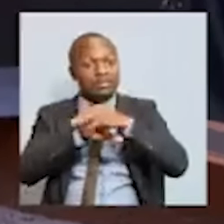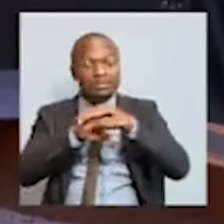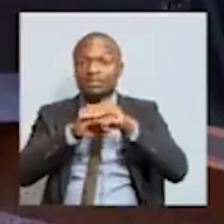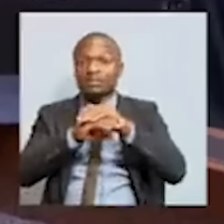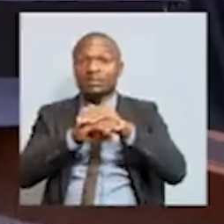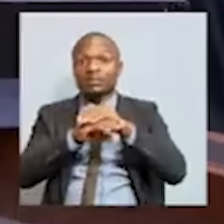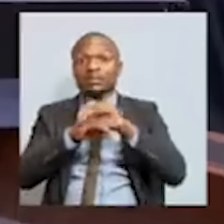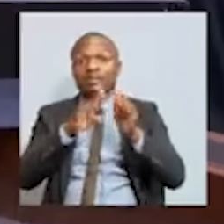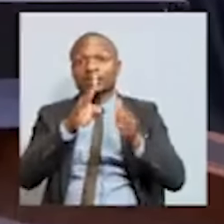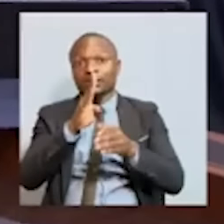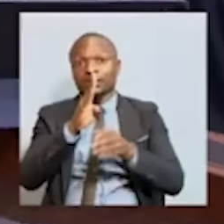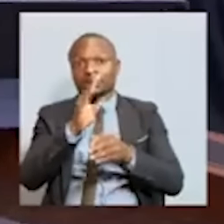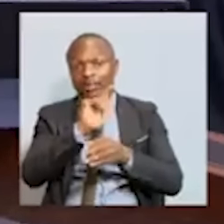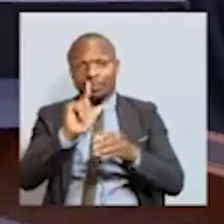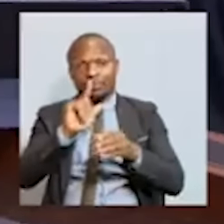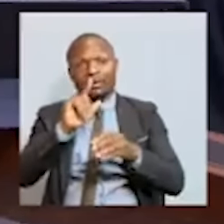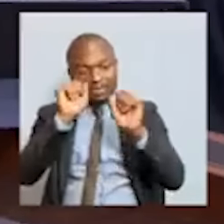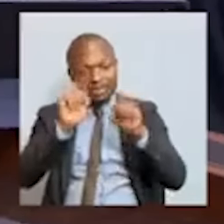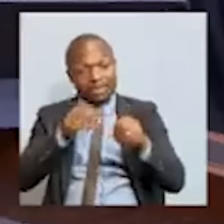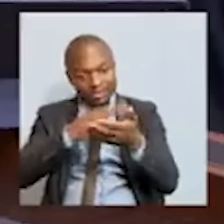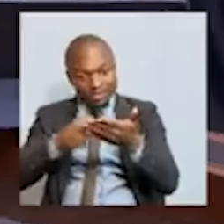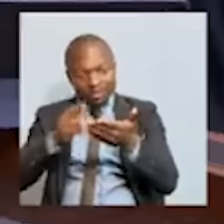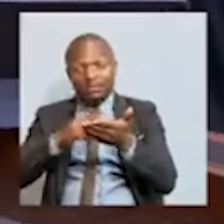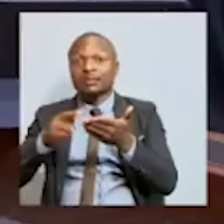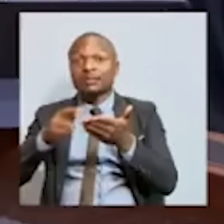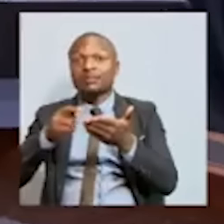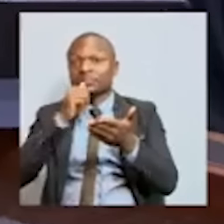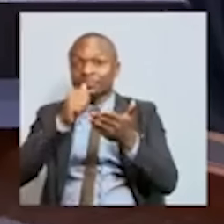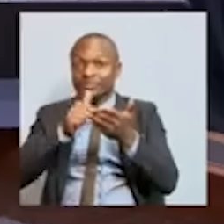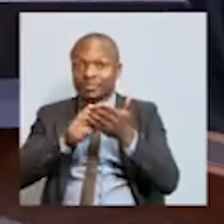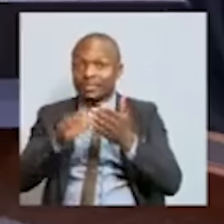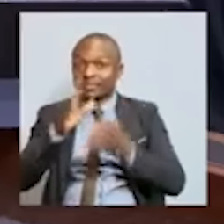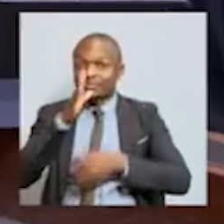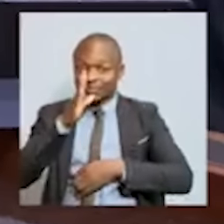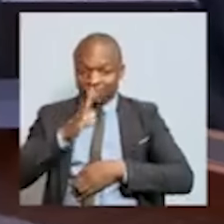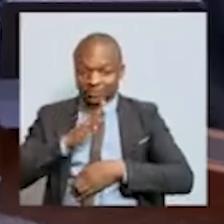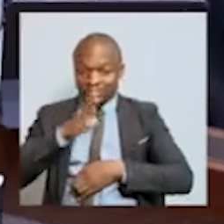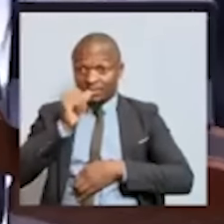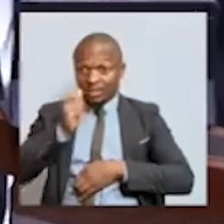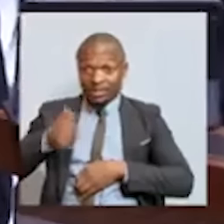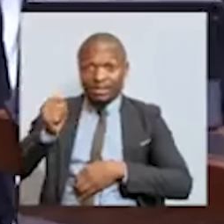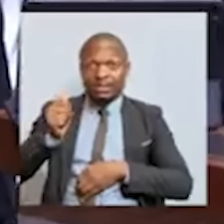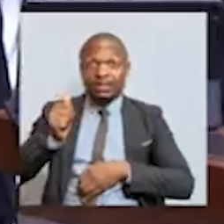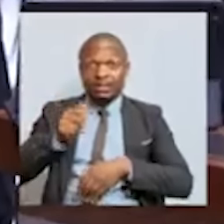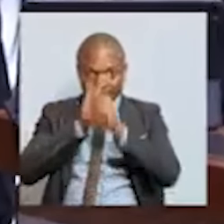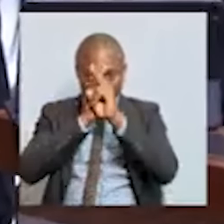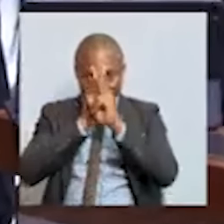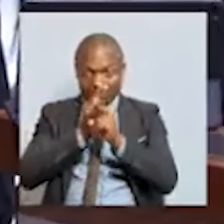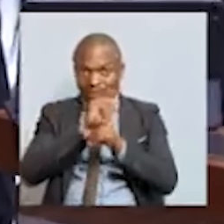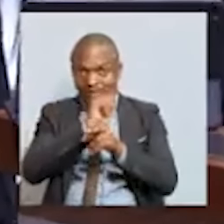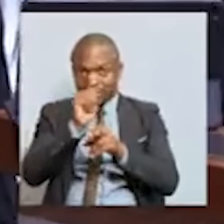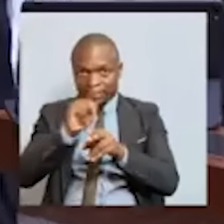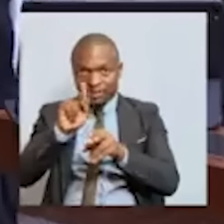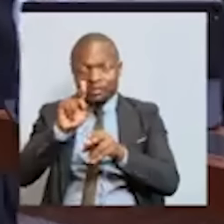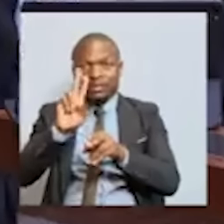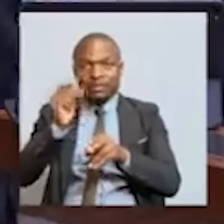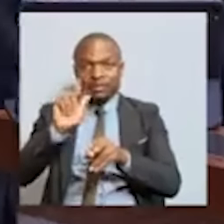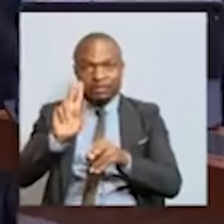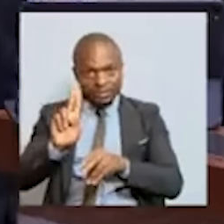read the letter. Yes. Madam Speaker, I, Munir Zulu, Member of Parliament for Lumezi